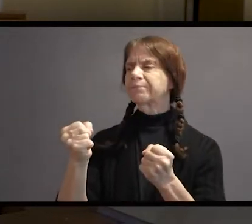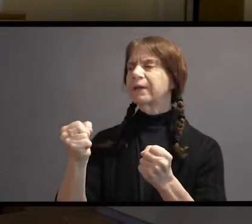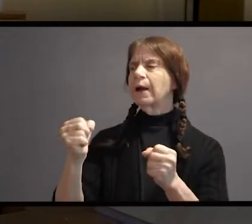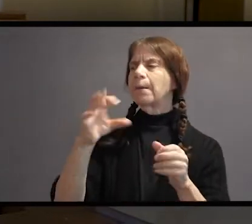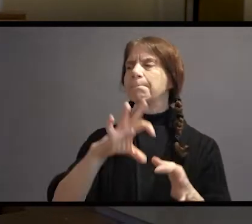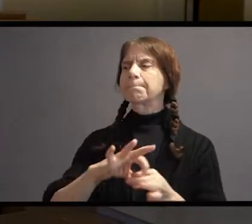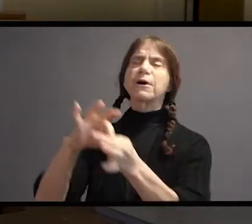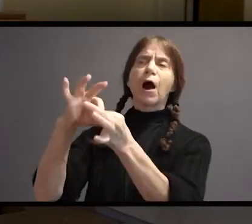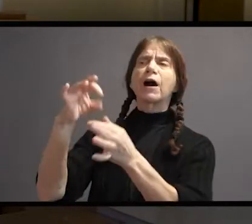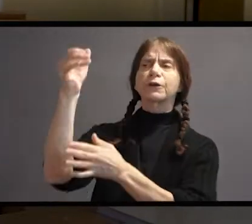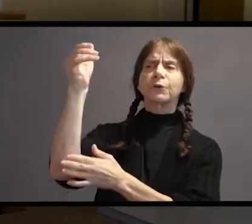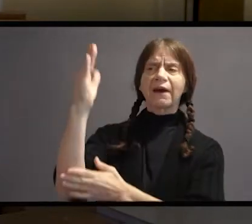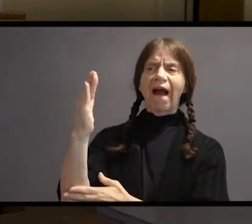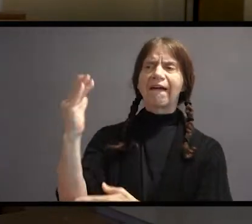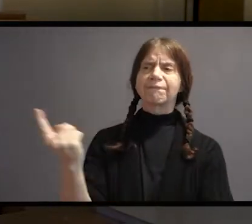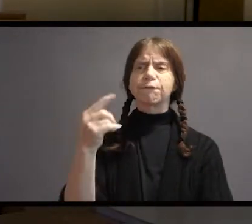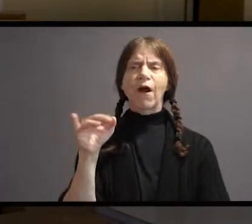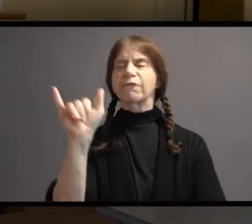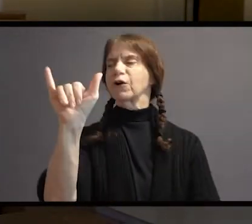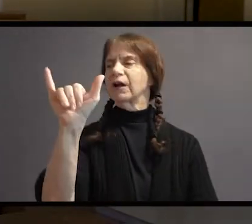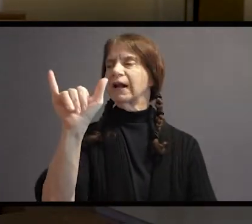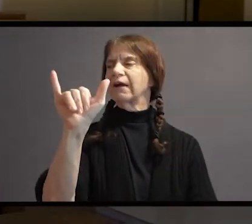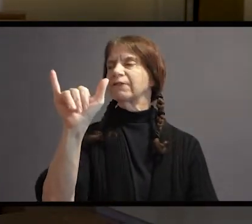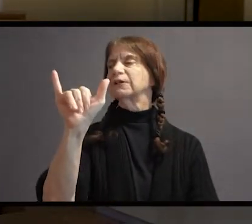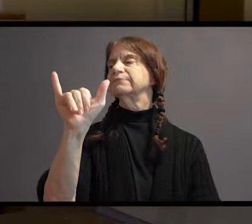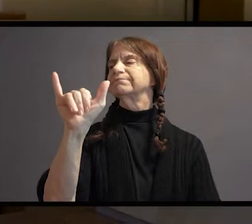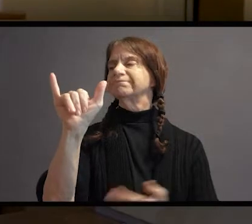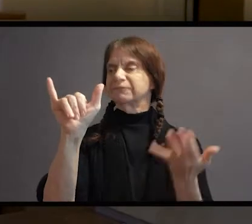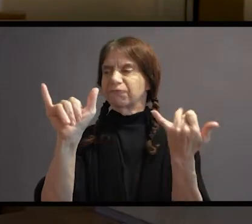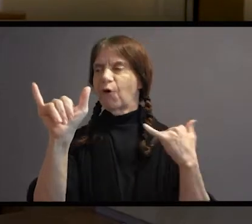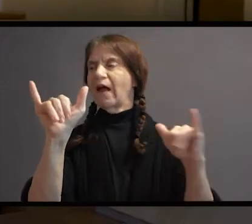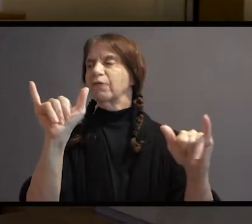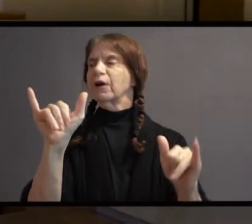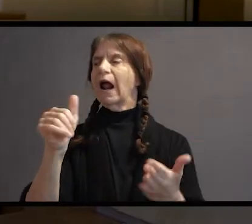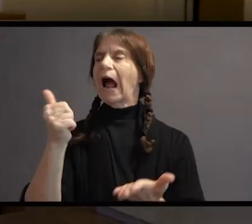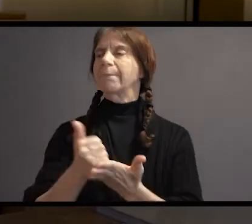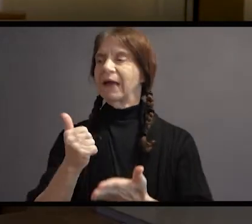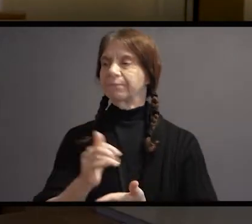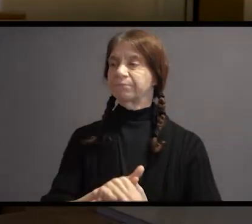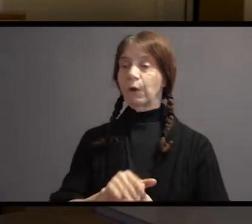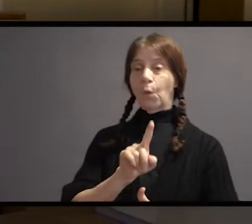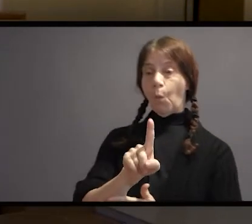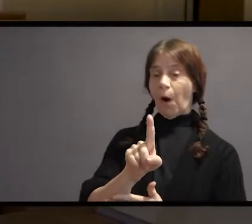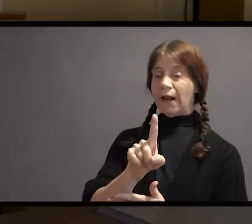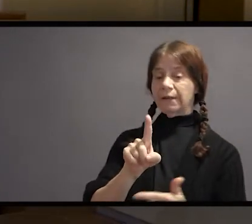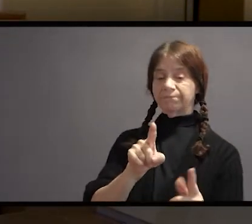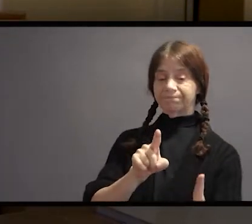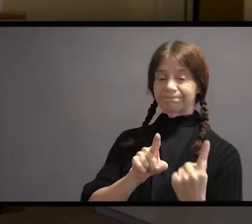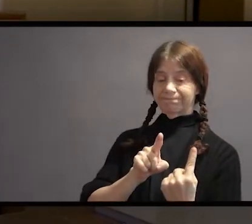power and might be to our God forever and ever. Amen."